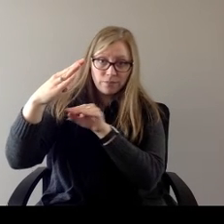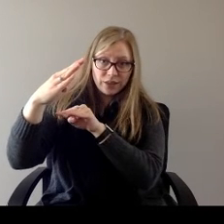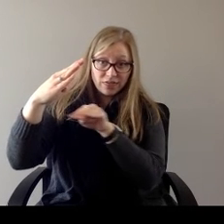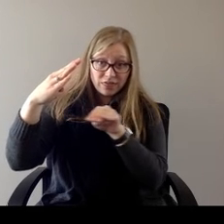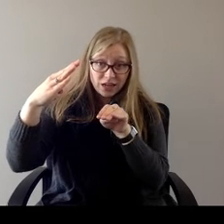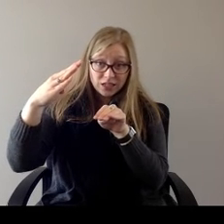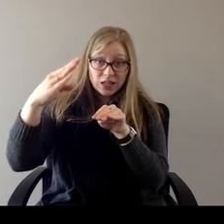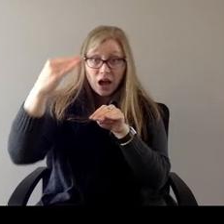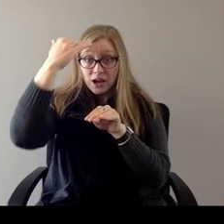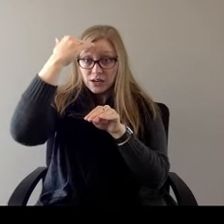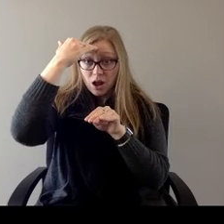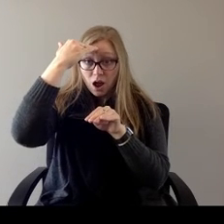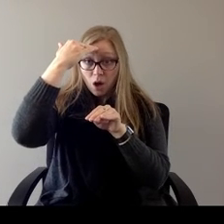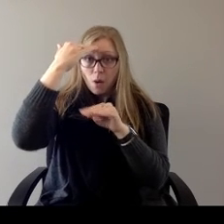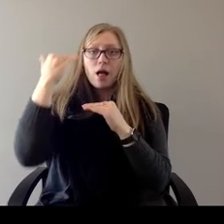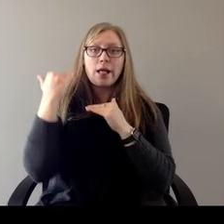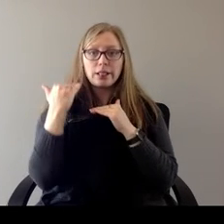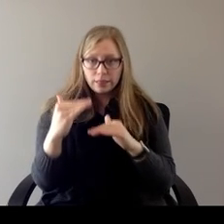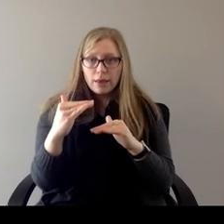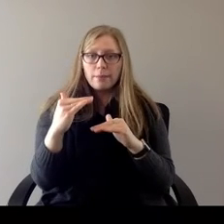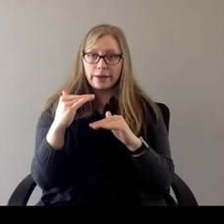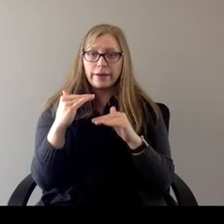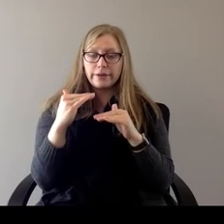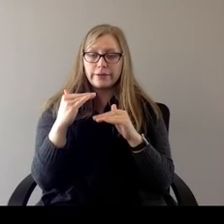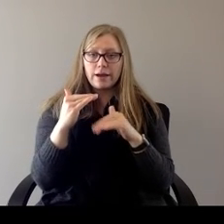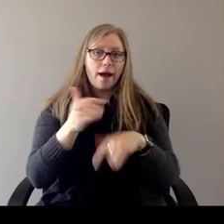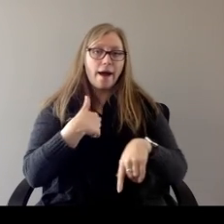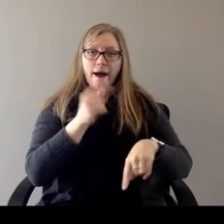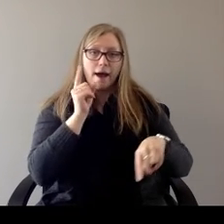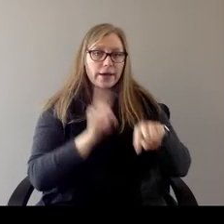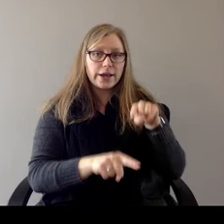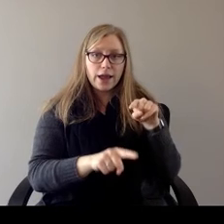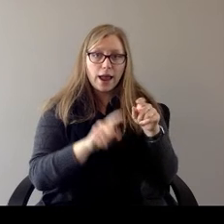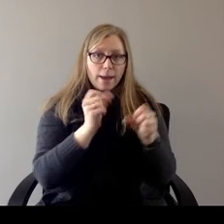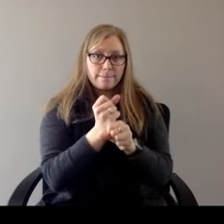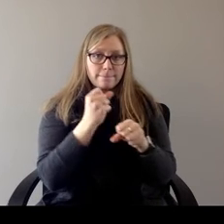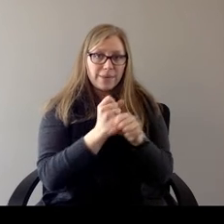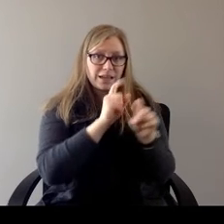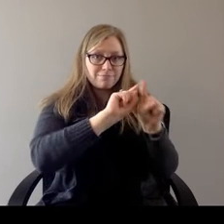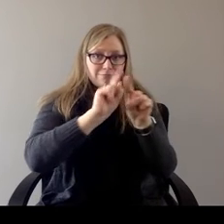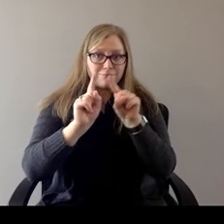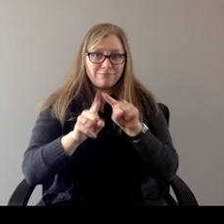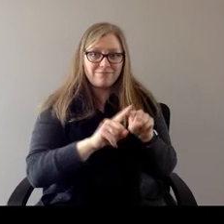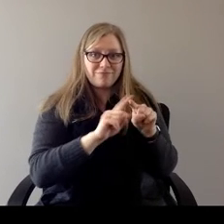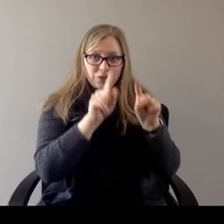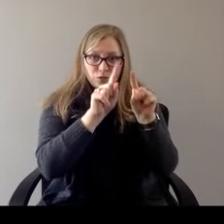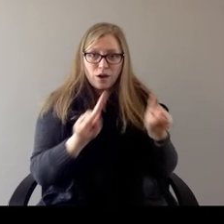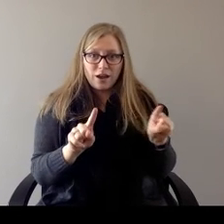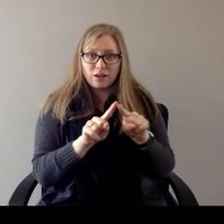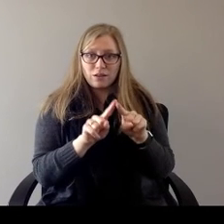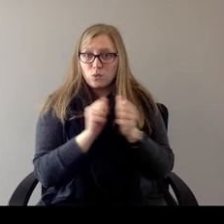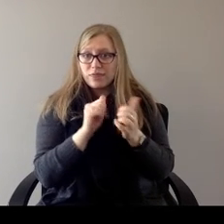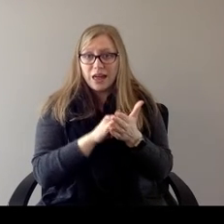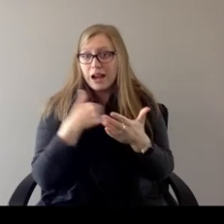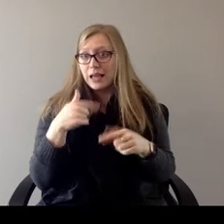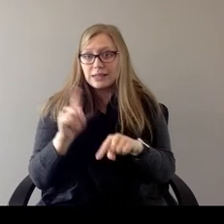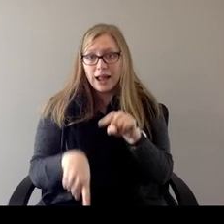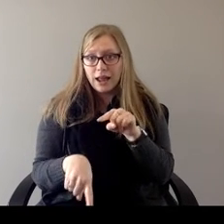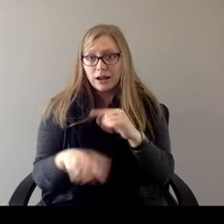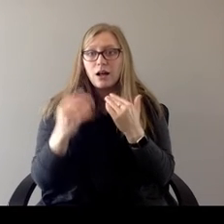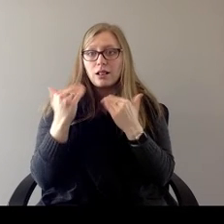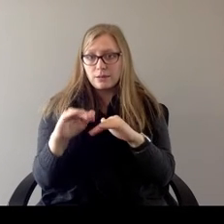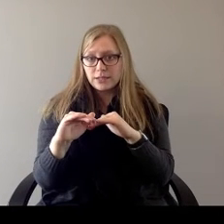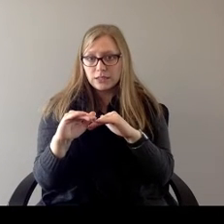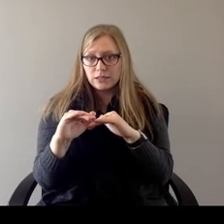triangle that you can make with those specifications. So here I have